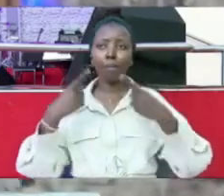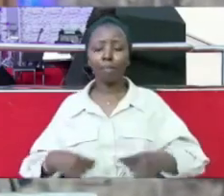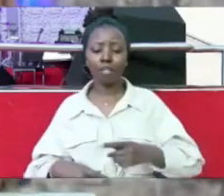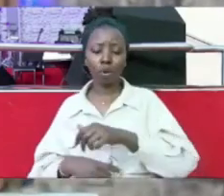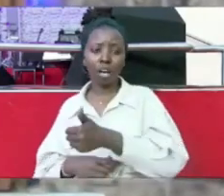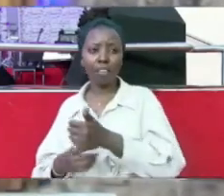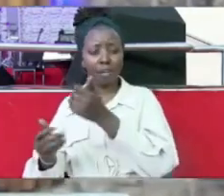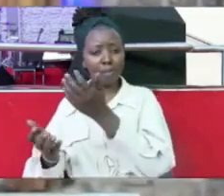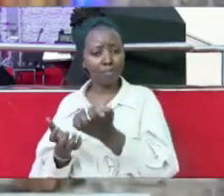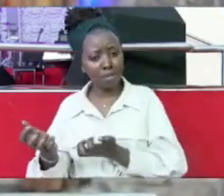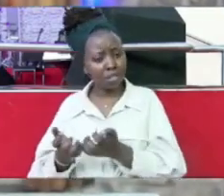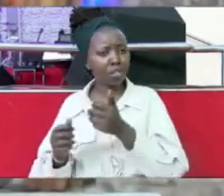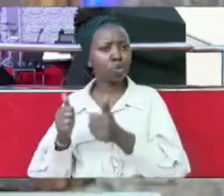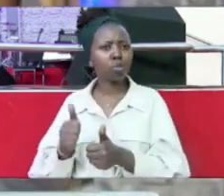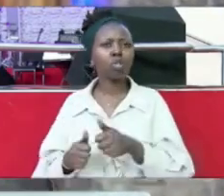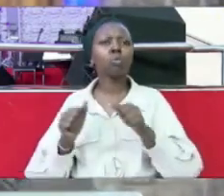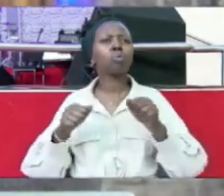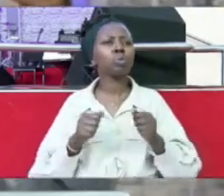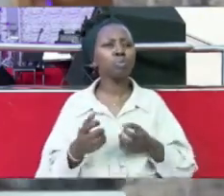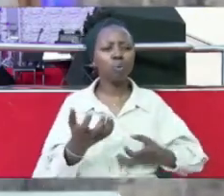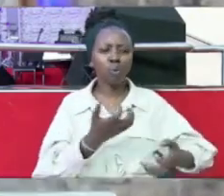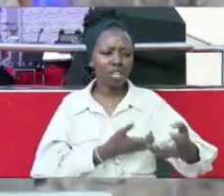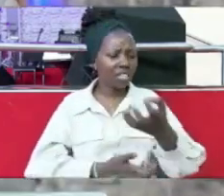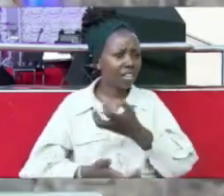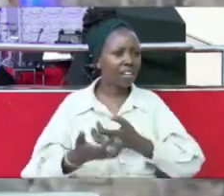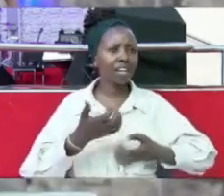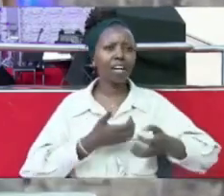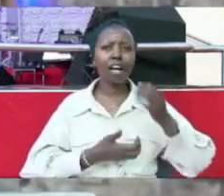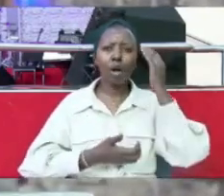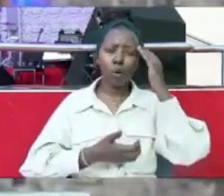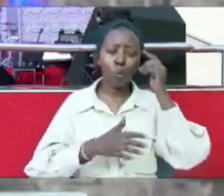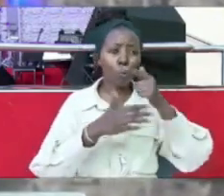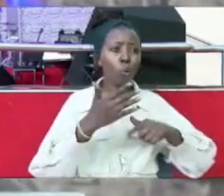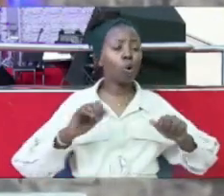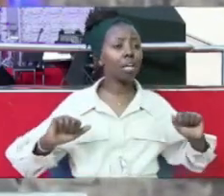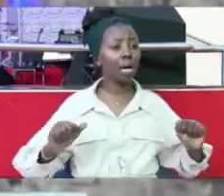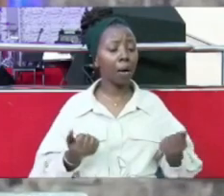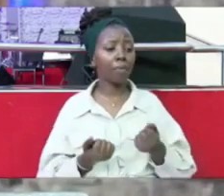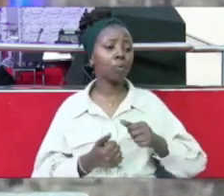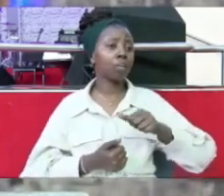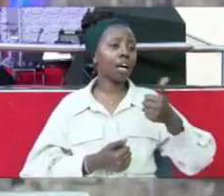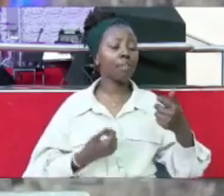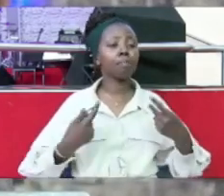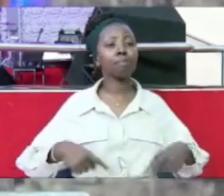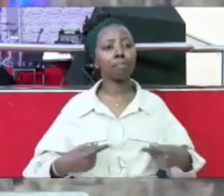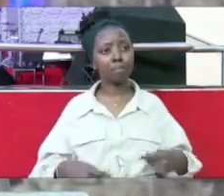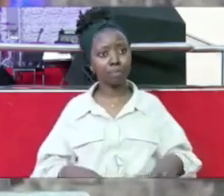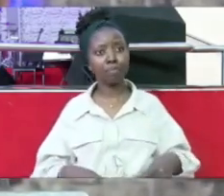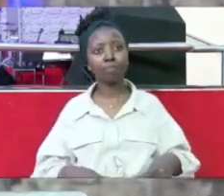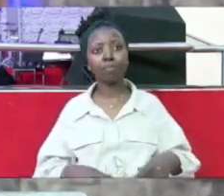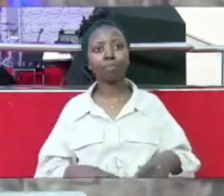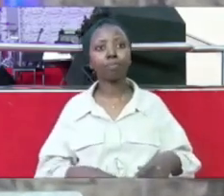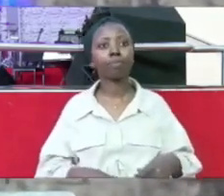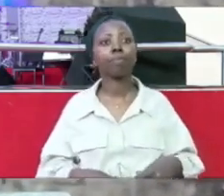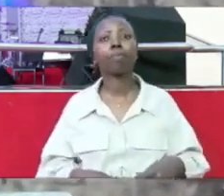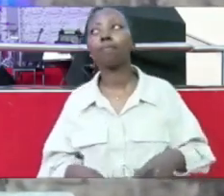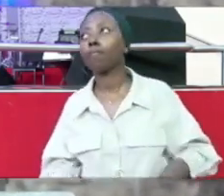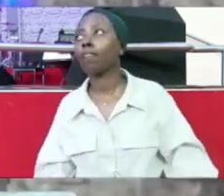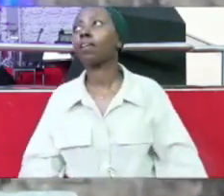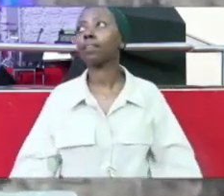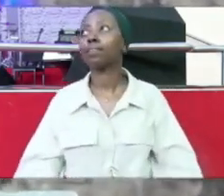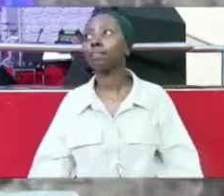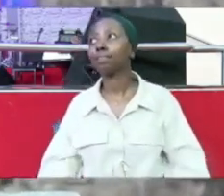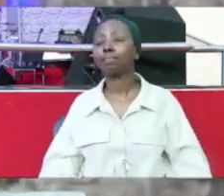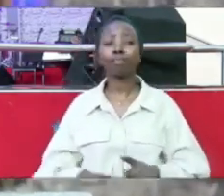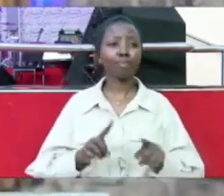So you are able to interact and get to know what is happening in one other space. Kwa hivyo unaweza kutangamana na watu na unafahamu jambo linaloendelea. But there is